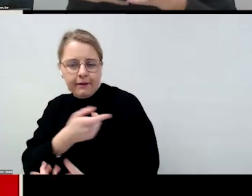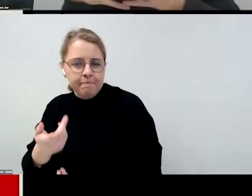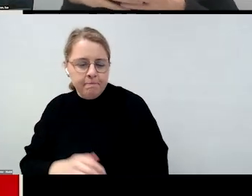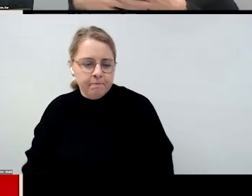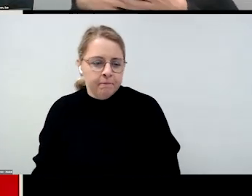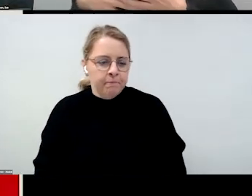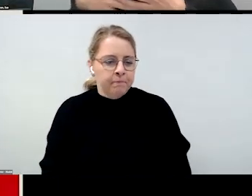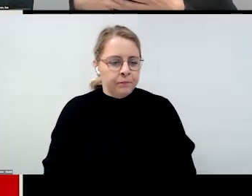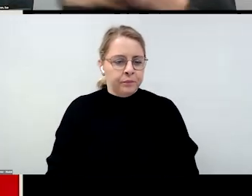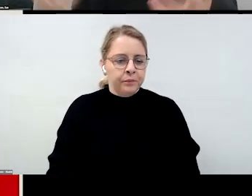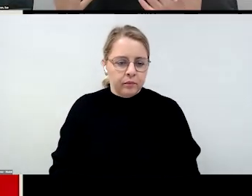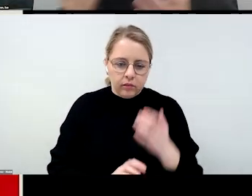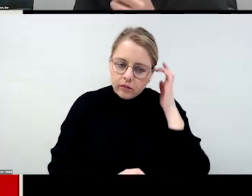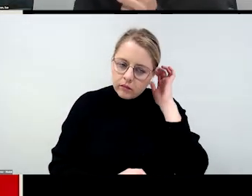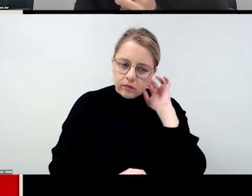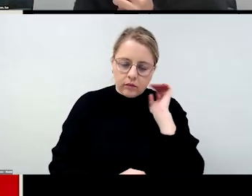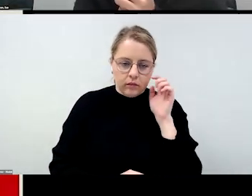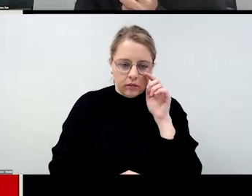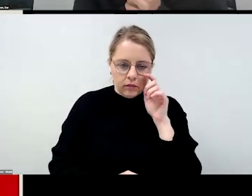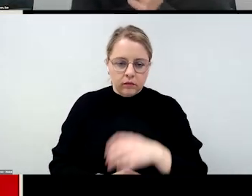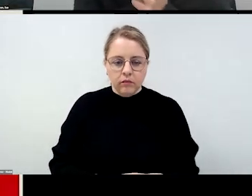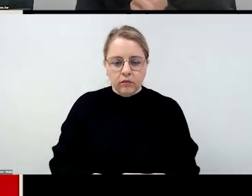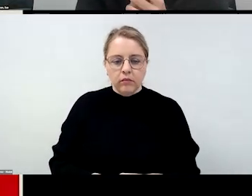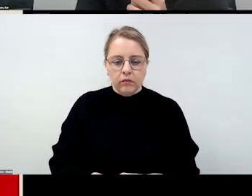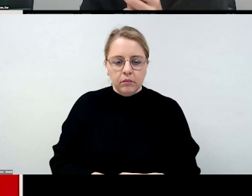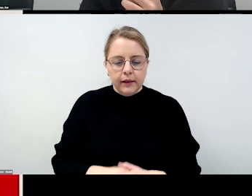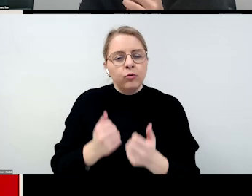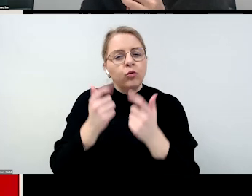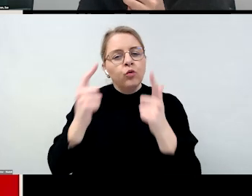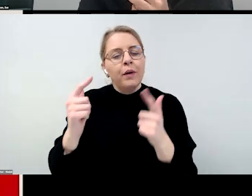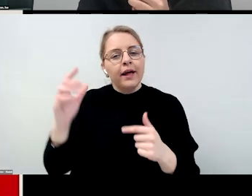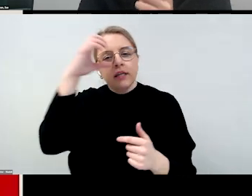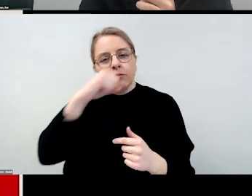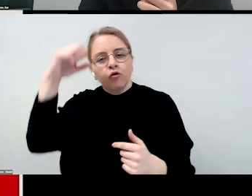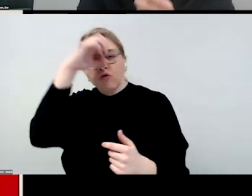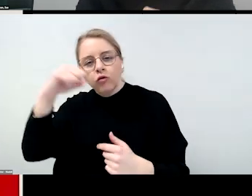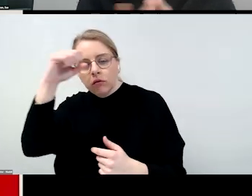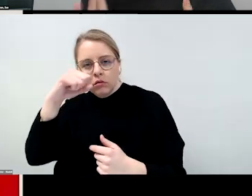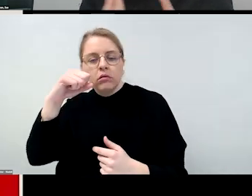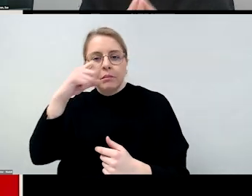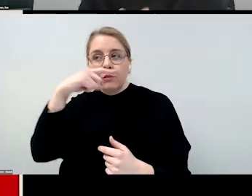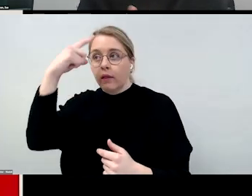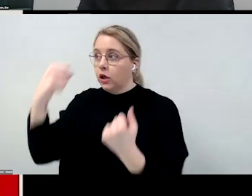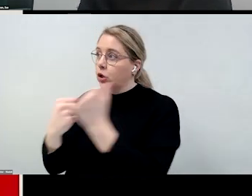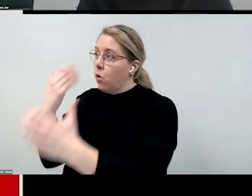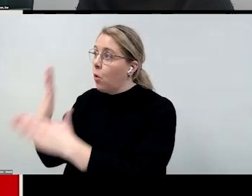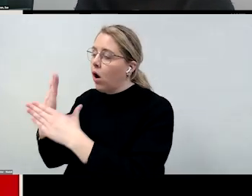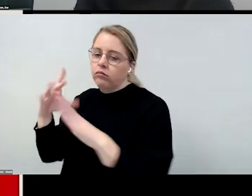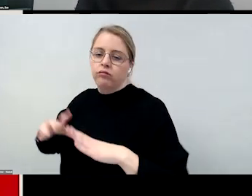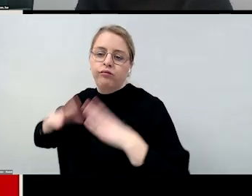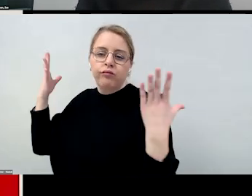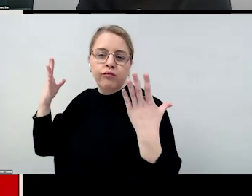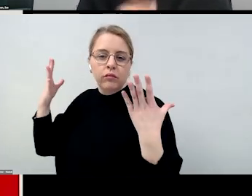is an example of the assumptions that are often made that support workers have high levels of health literacy, which is not necessarily the